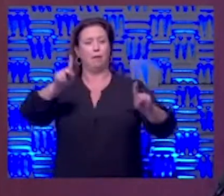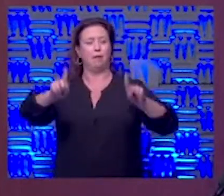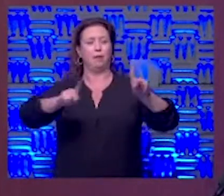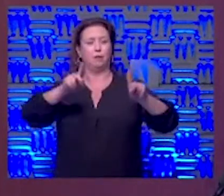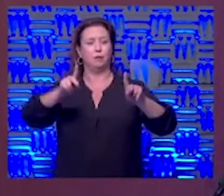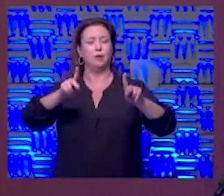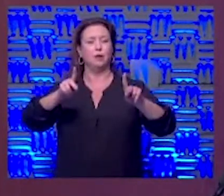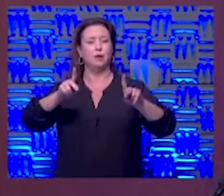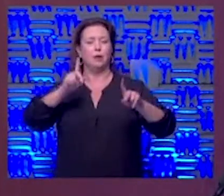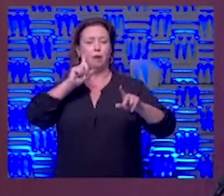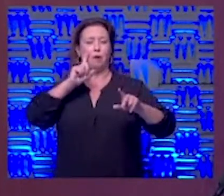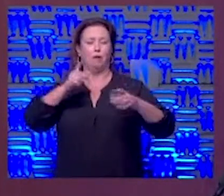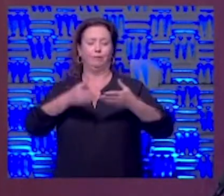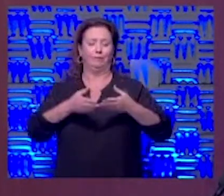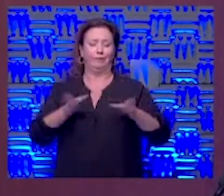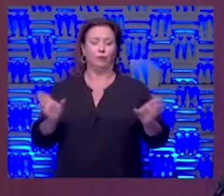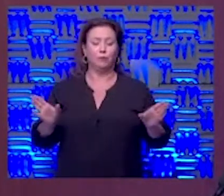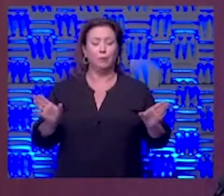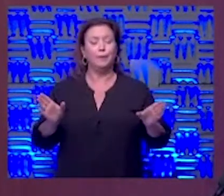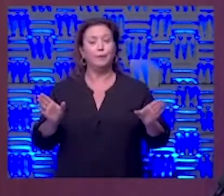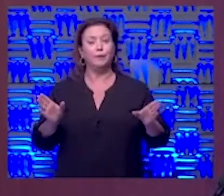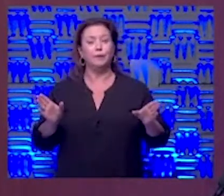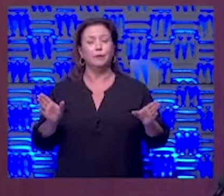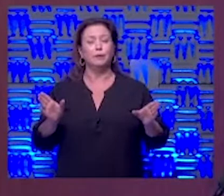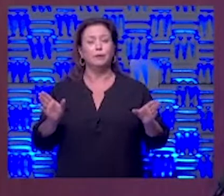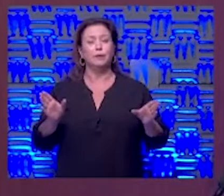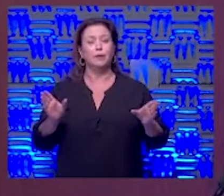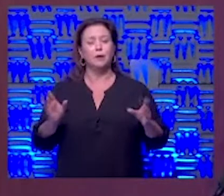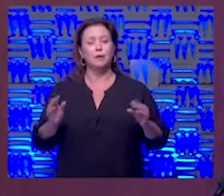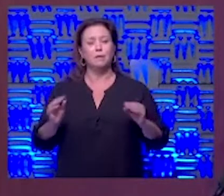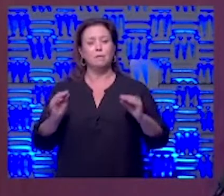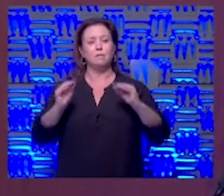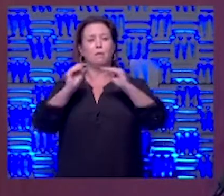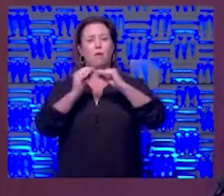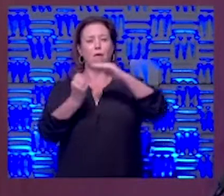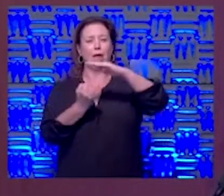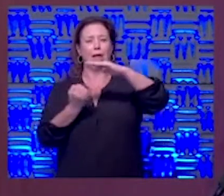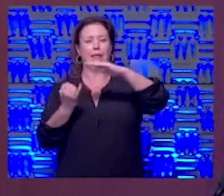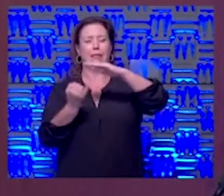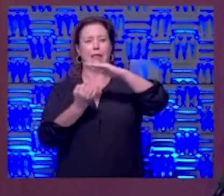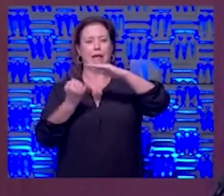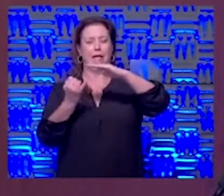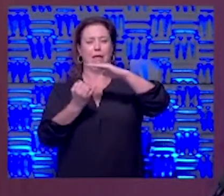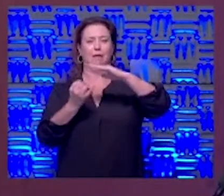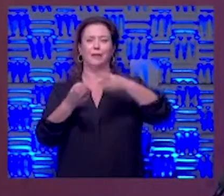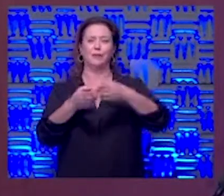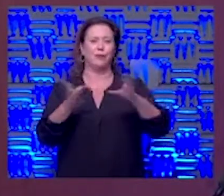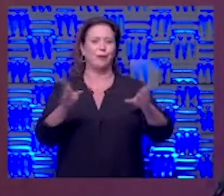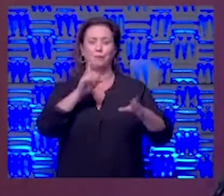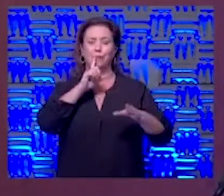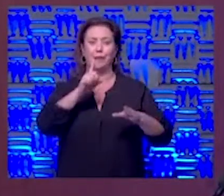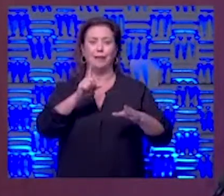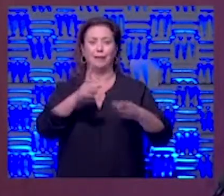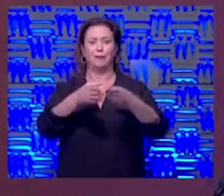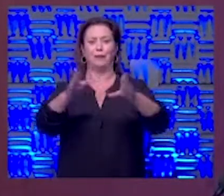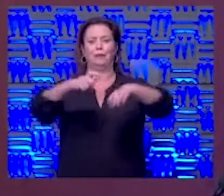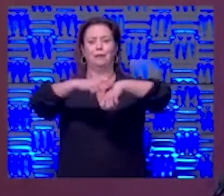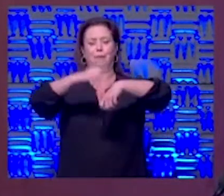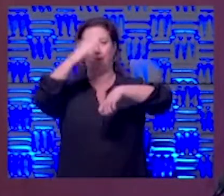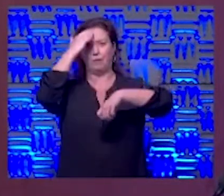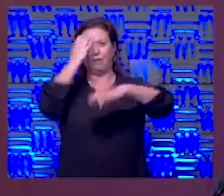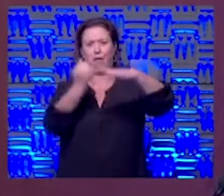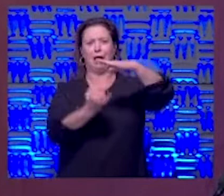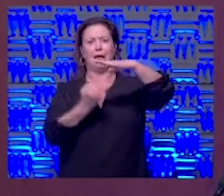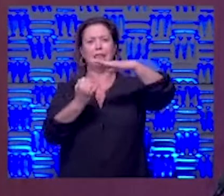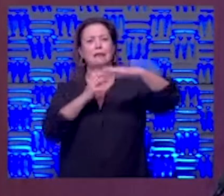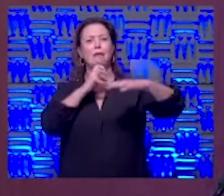or vulnerable adults, in fact, who are more isolated Even in general times, we know that